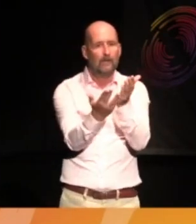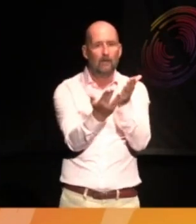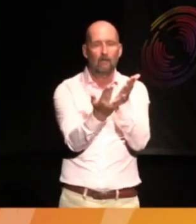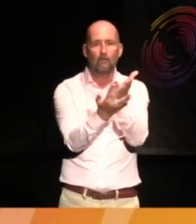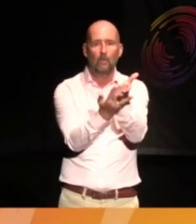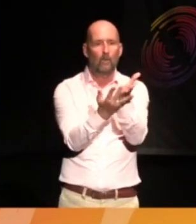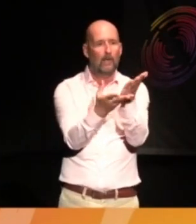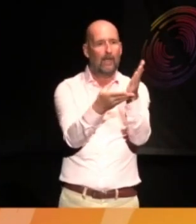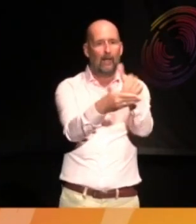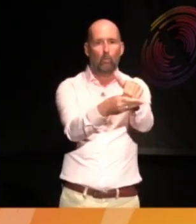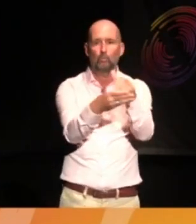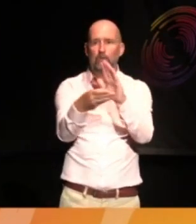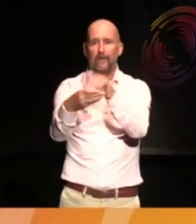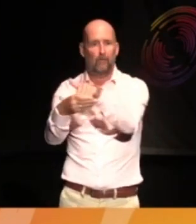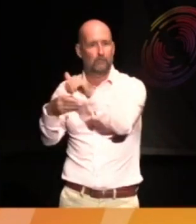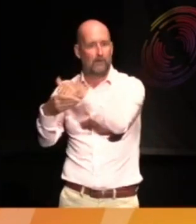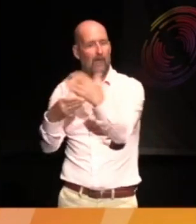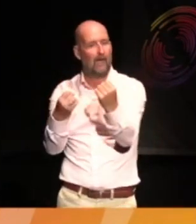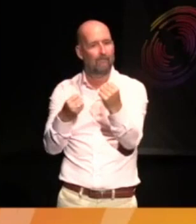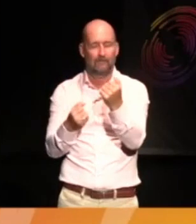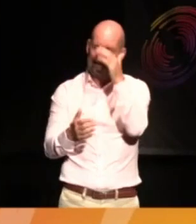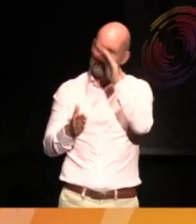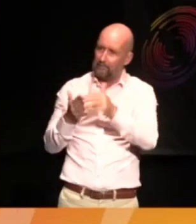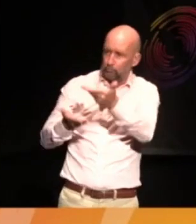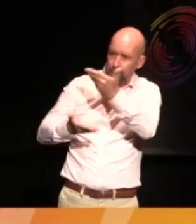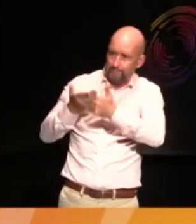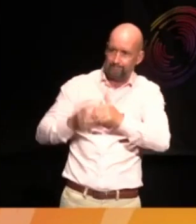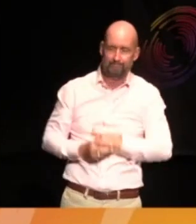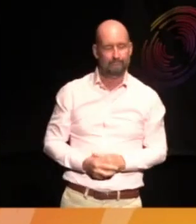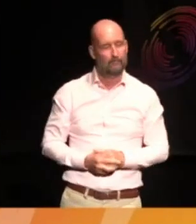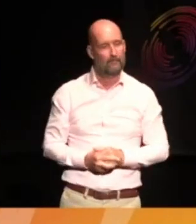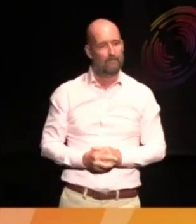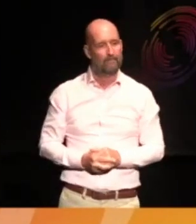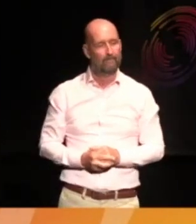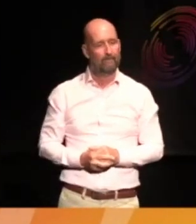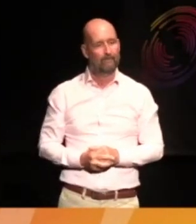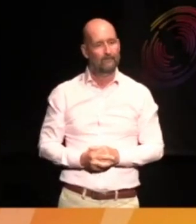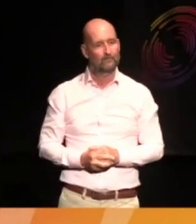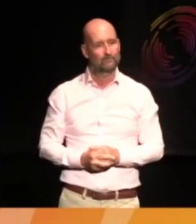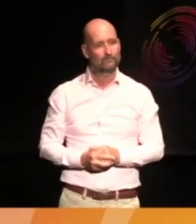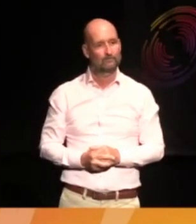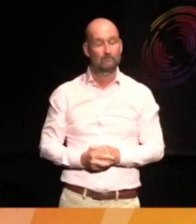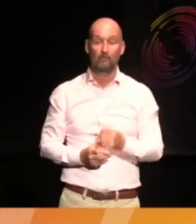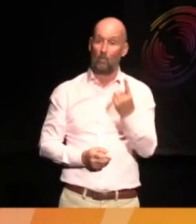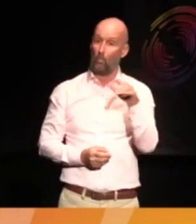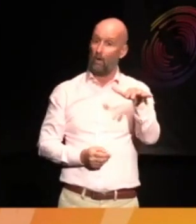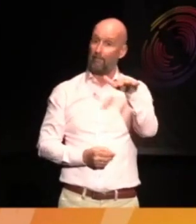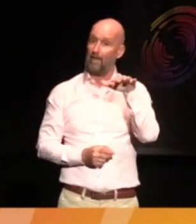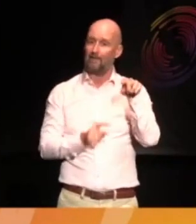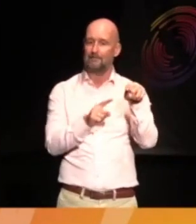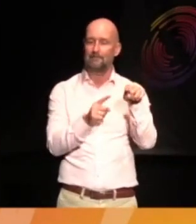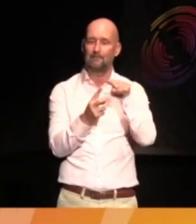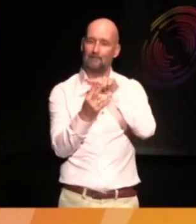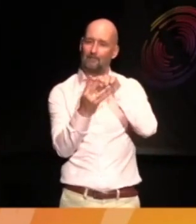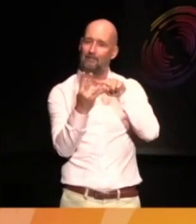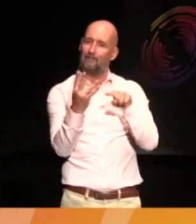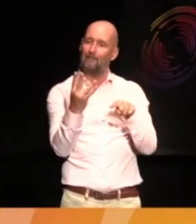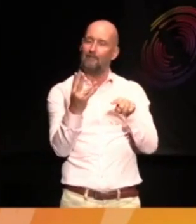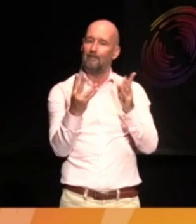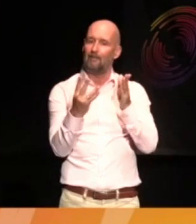was good about it? I think there's more than one place, I would say, that I've